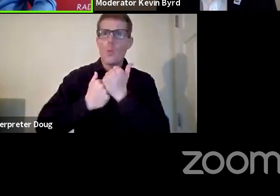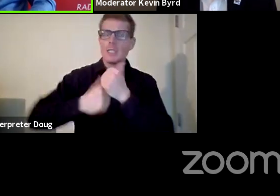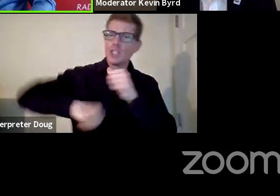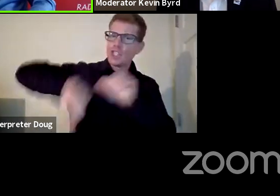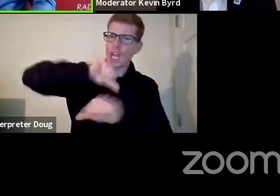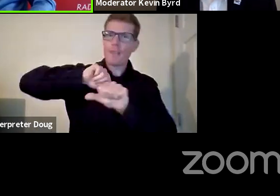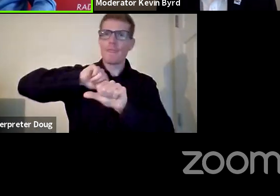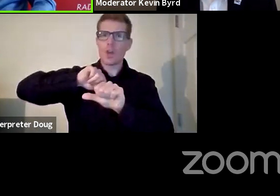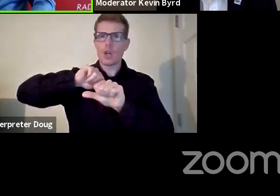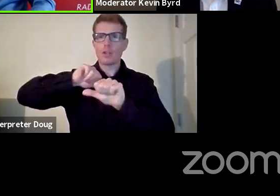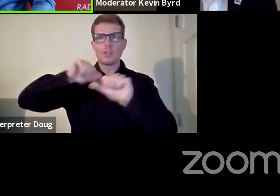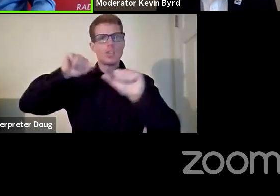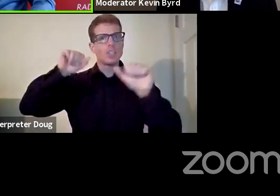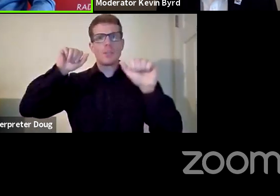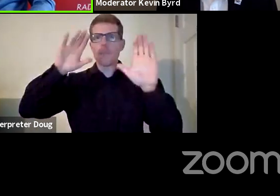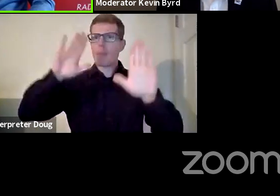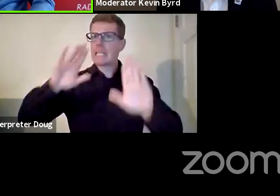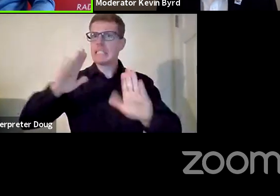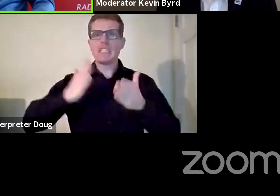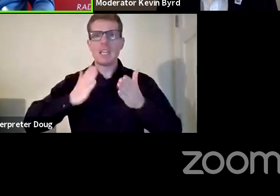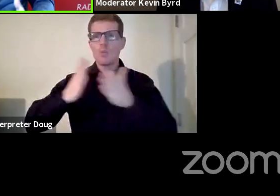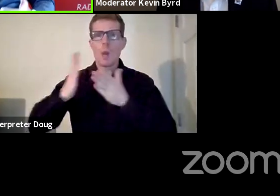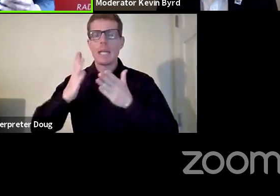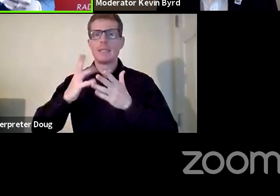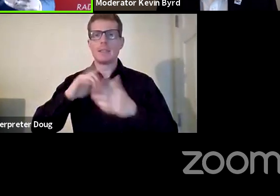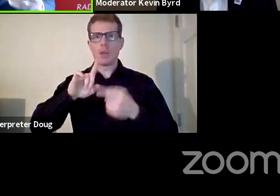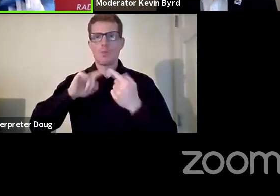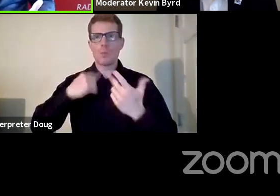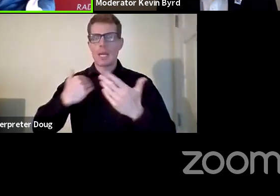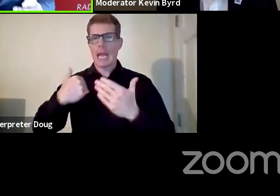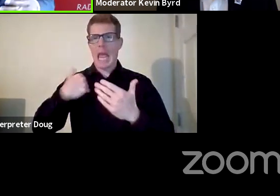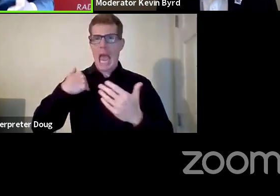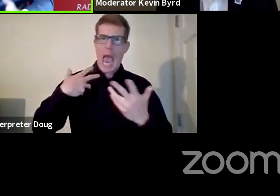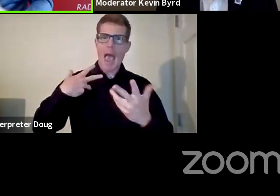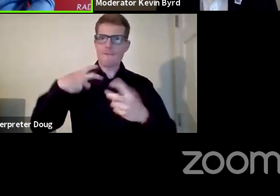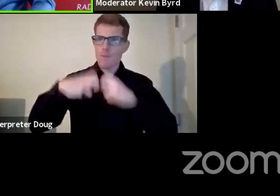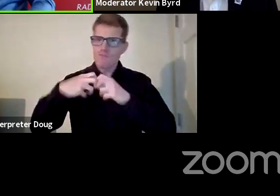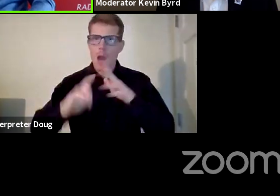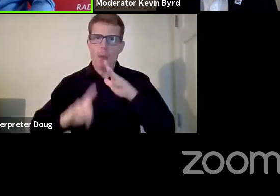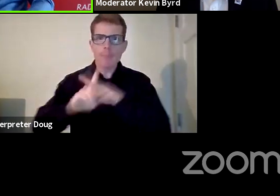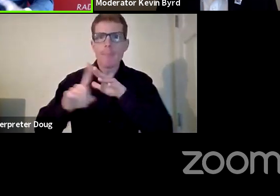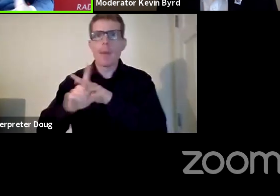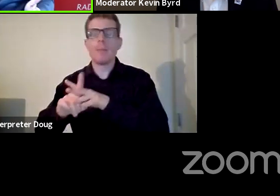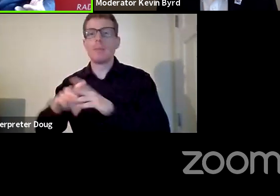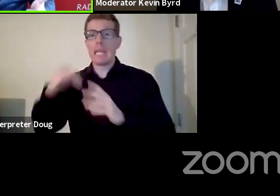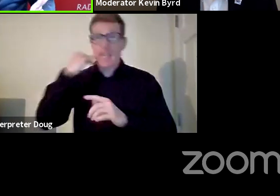midst of a troubling time. And I think if you have a university or a community